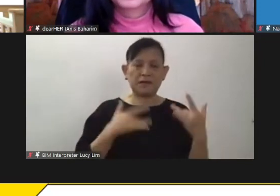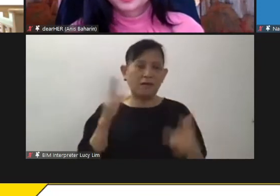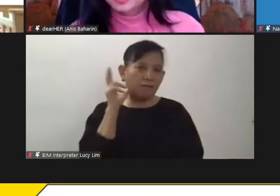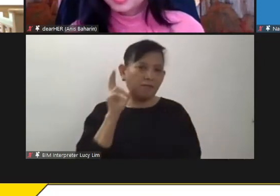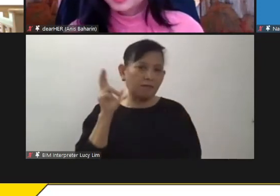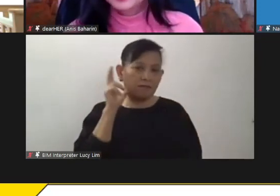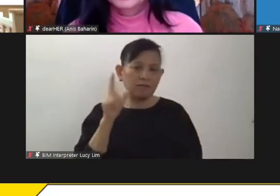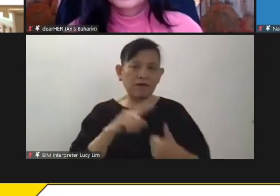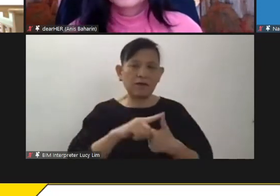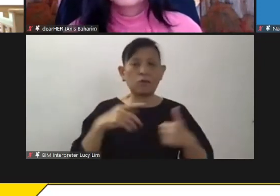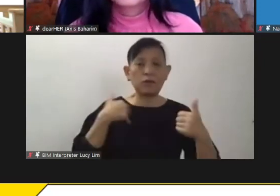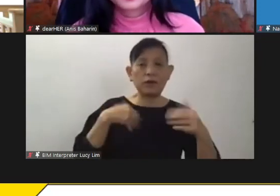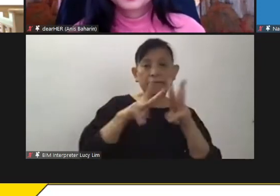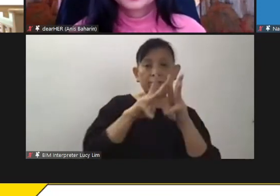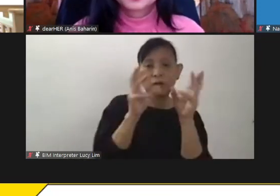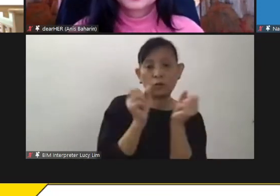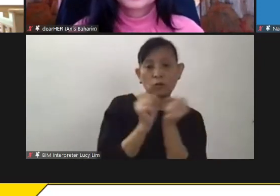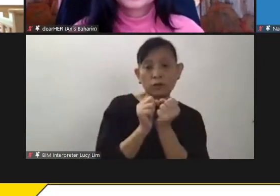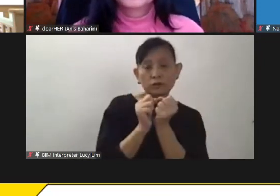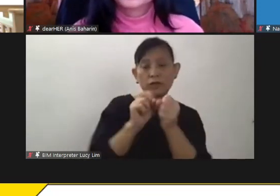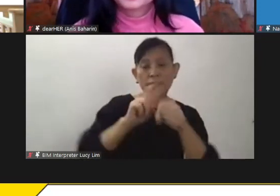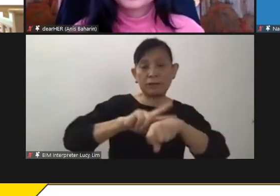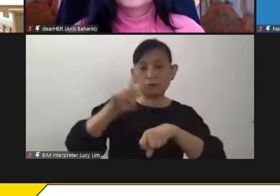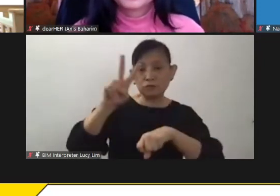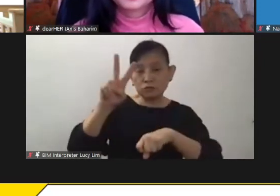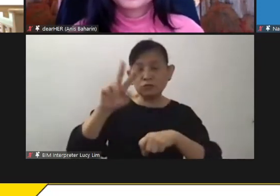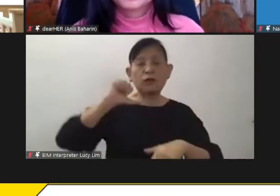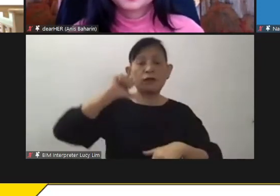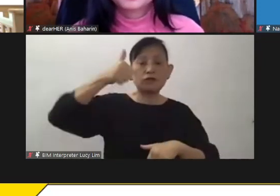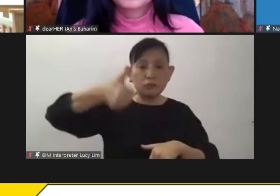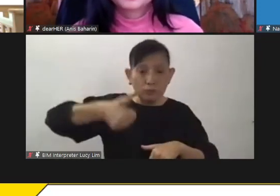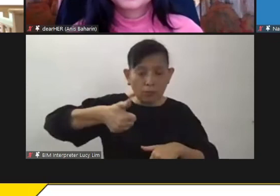have workshops as well, and tomorrow we have another